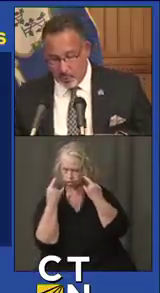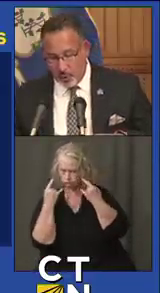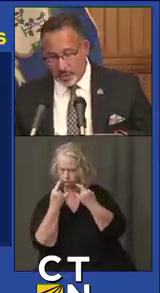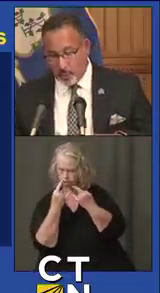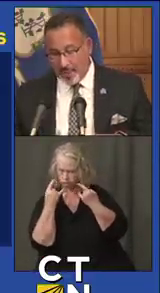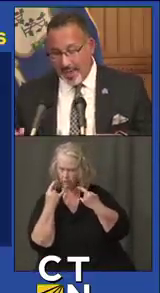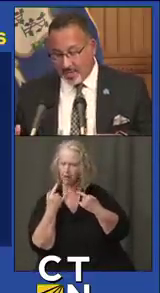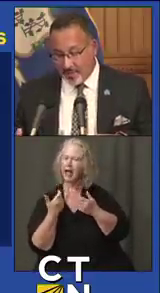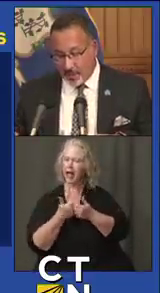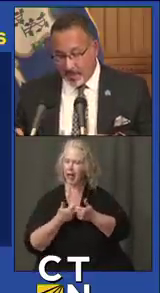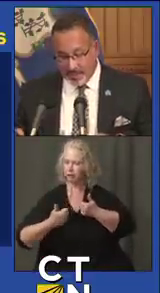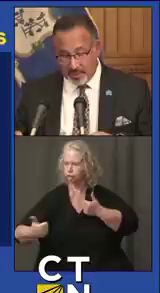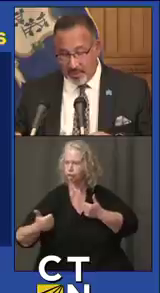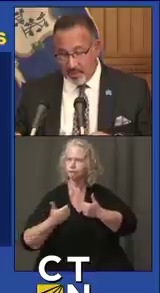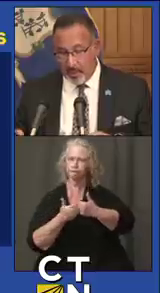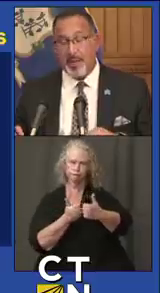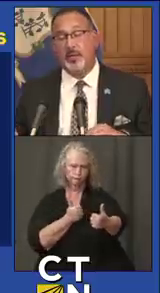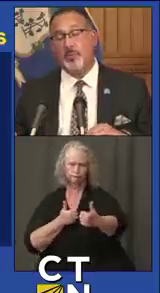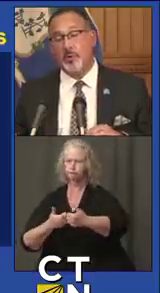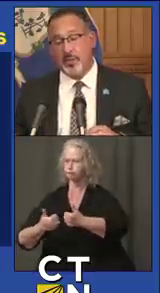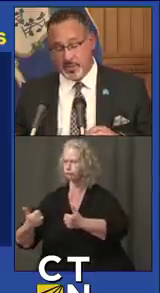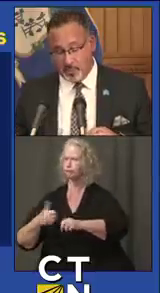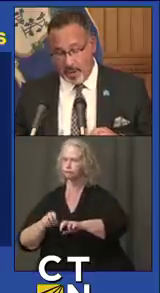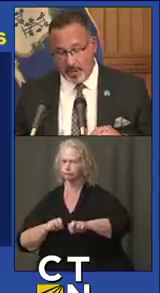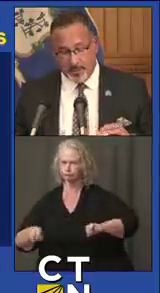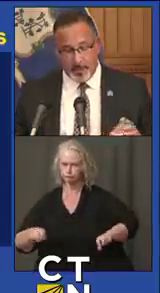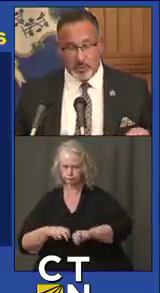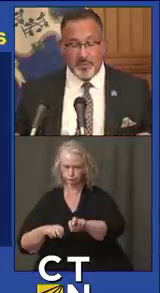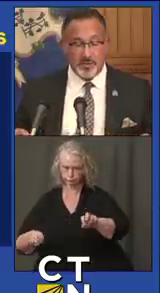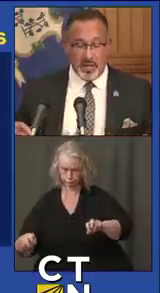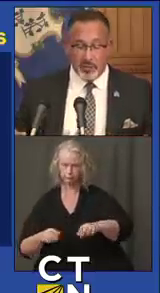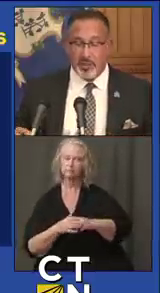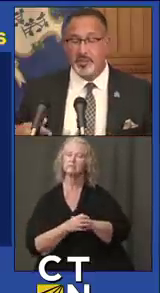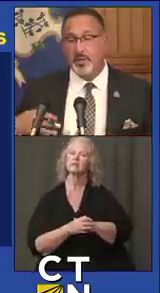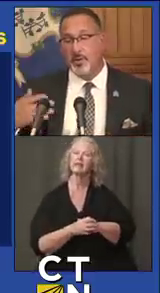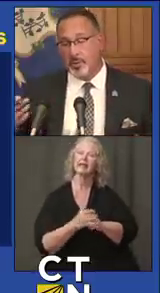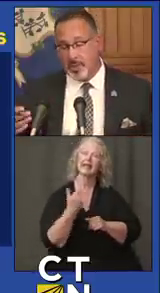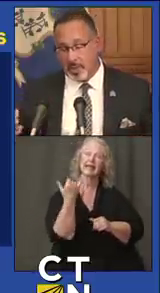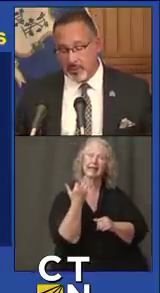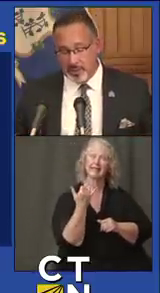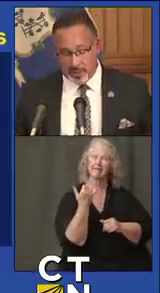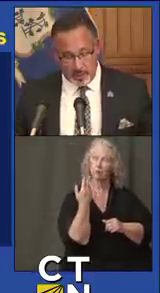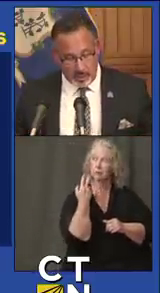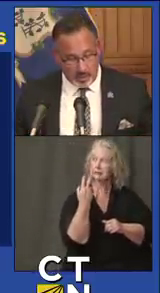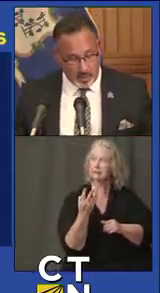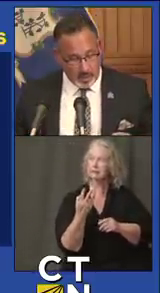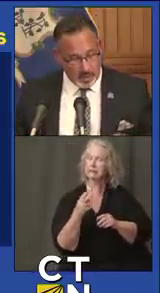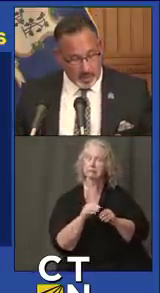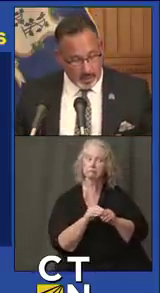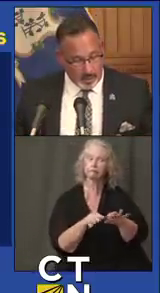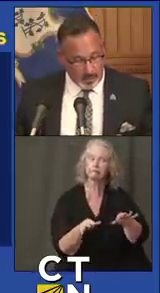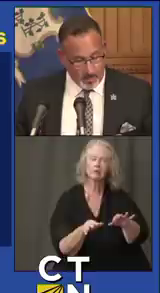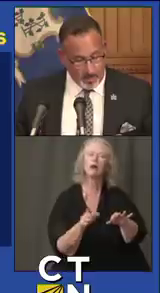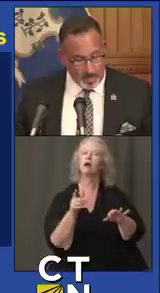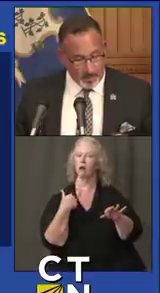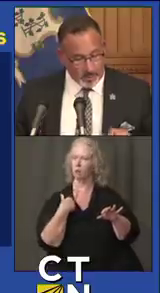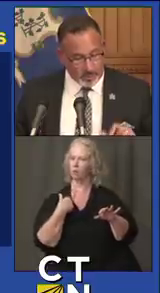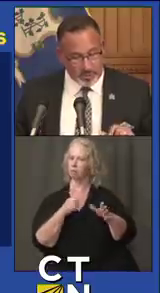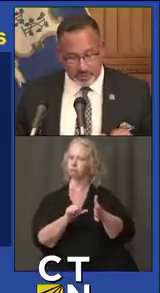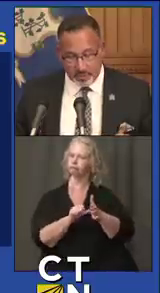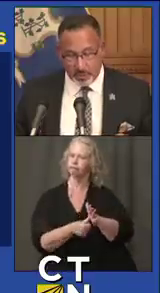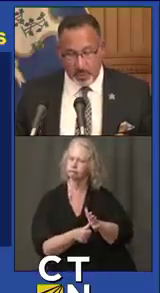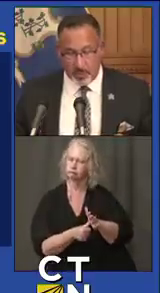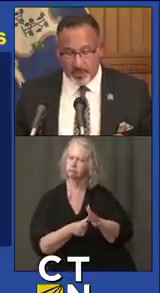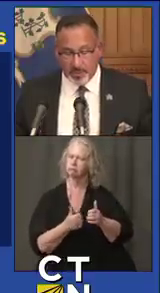distancing protocols will be activated based upon community spread. So if there's an increase, there will be an increase in